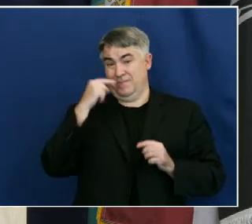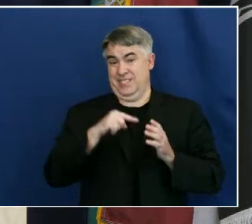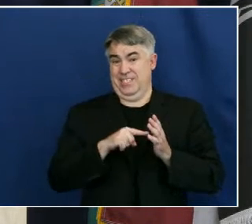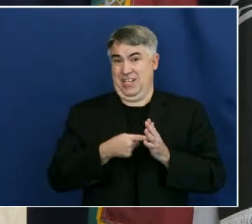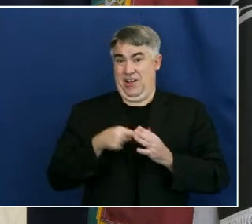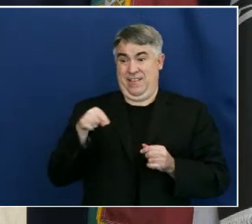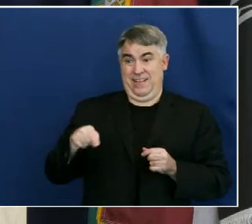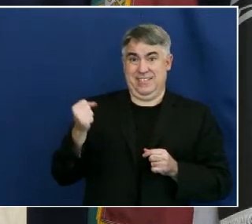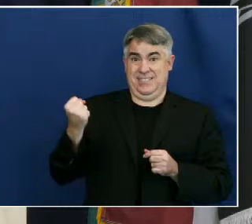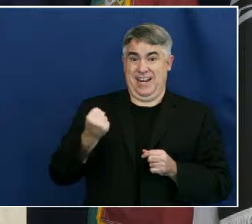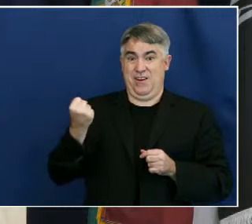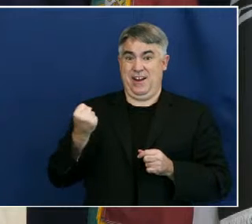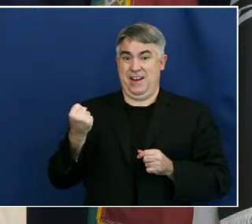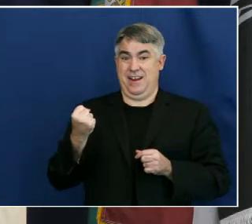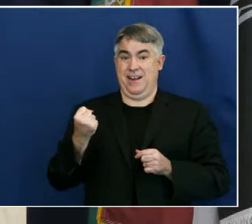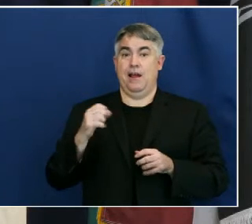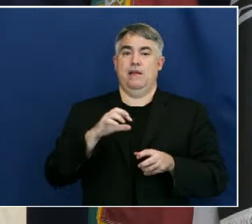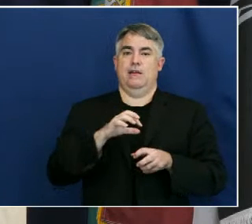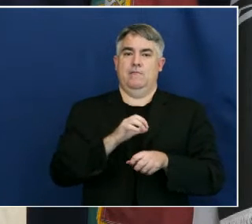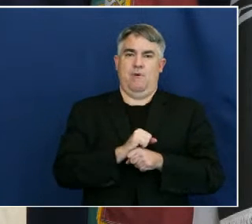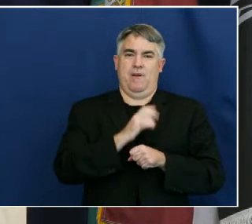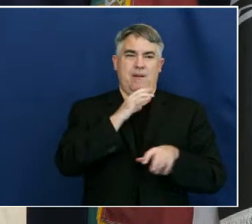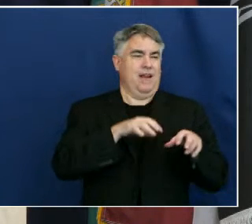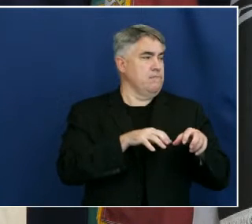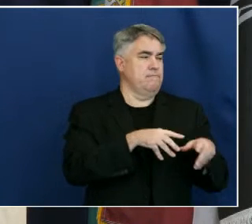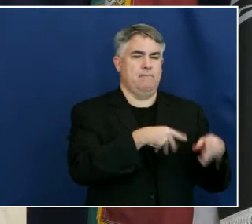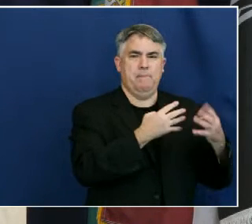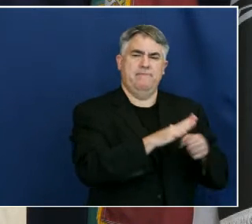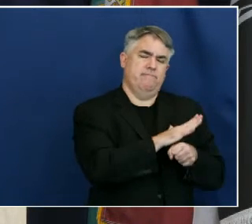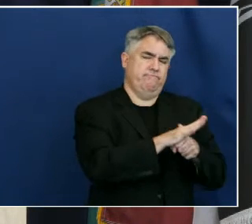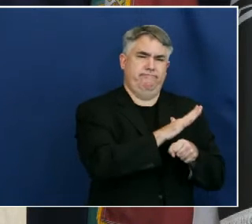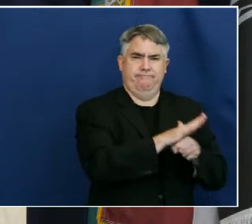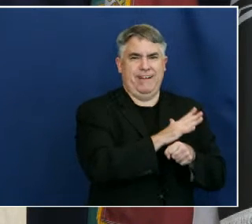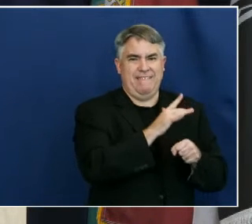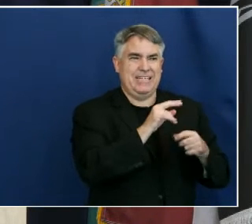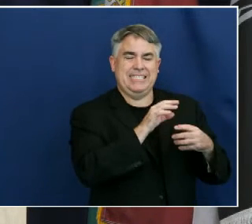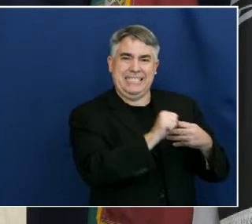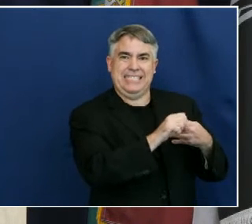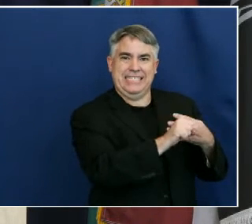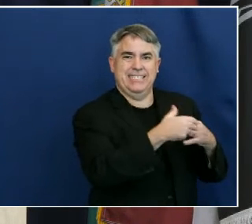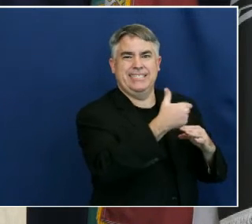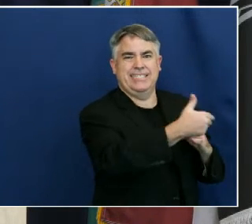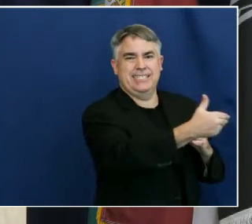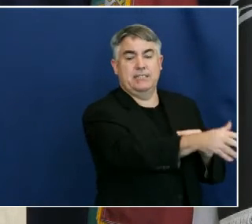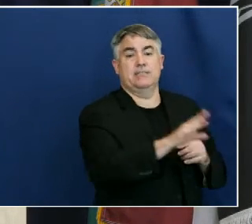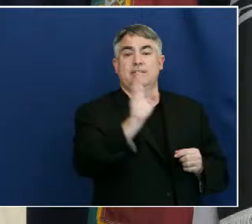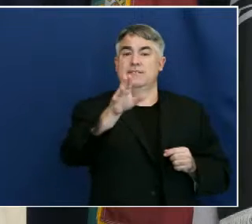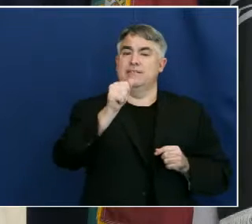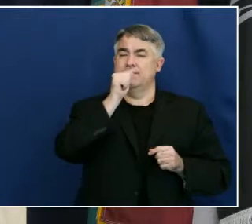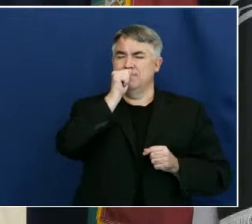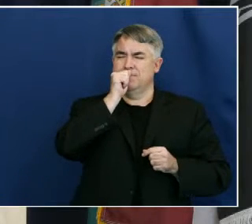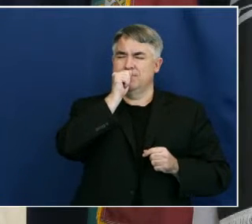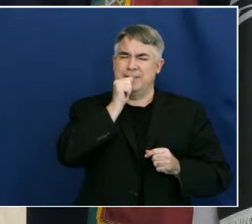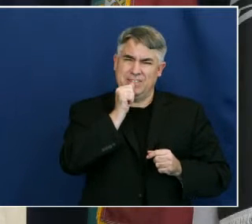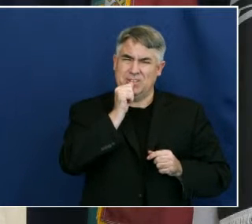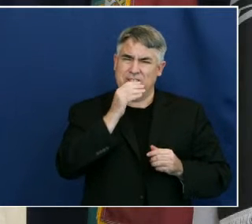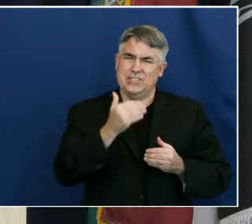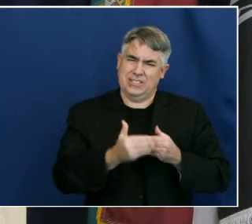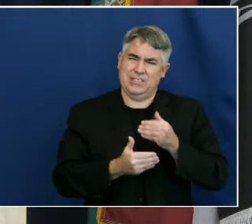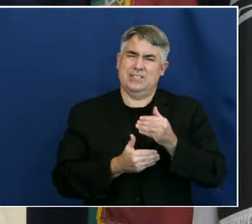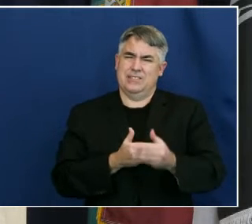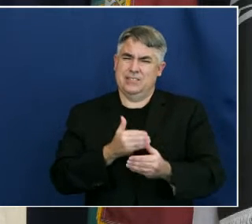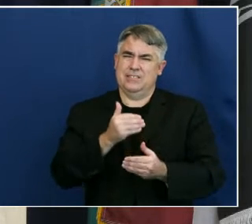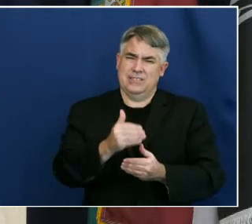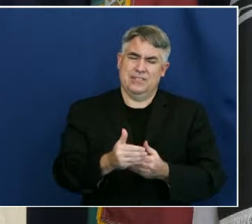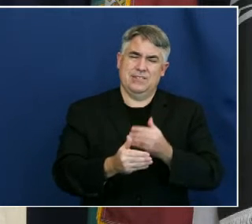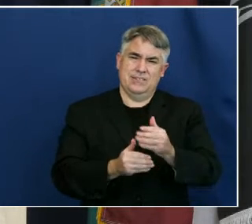will go very quickly. And so we just encourage everyone to be patient as we move forward. We will continue. I mentioned we vaccinated